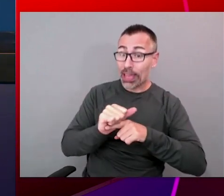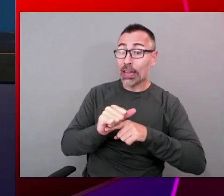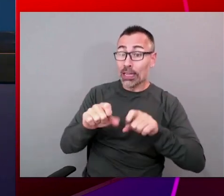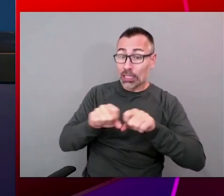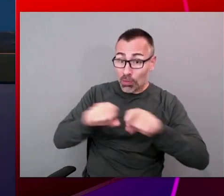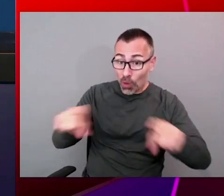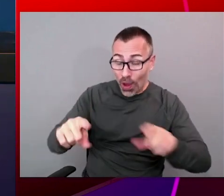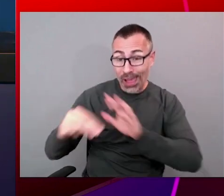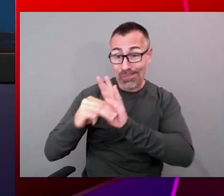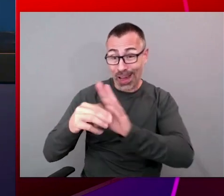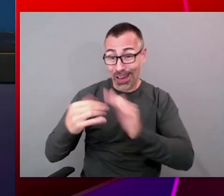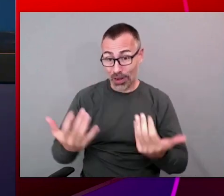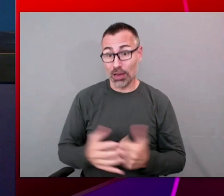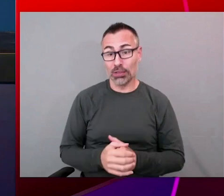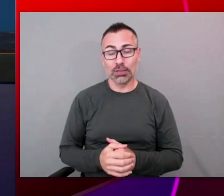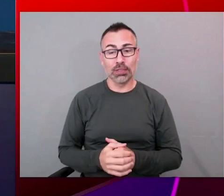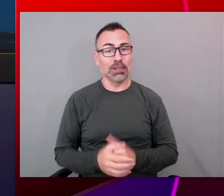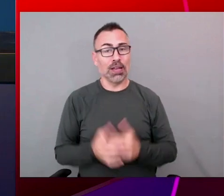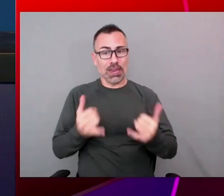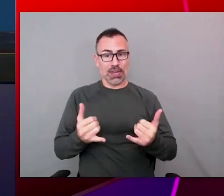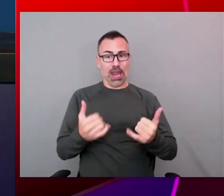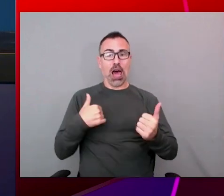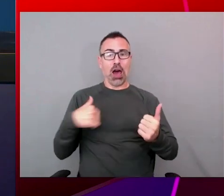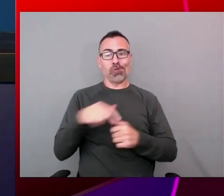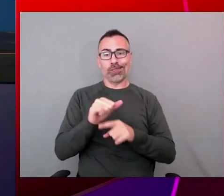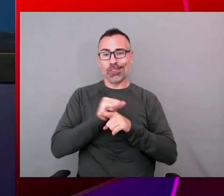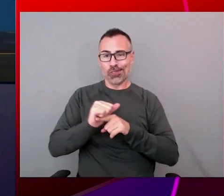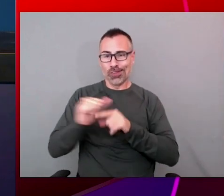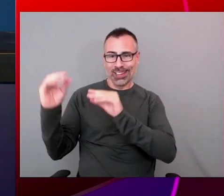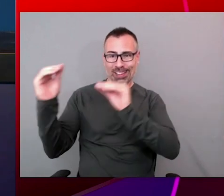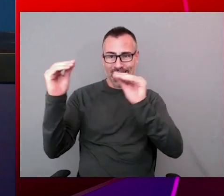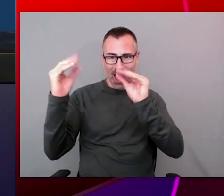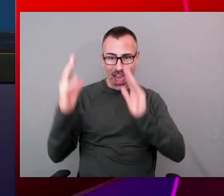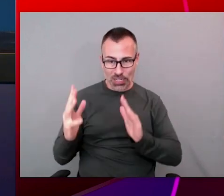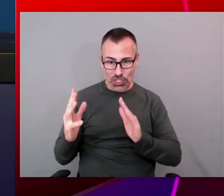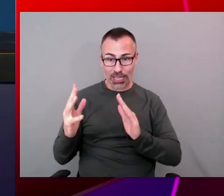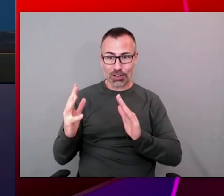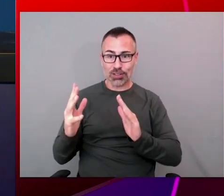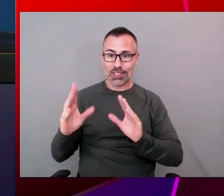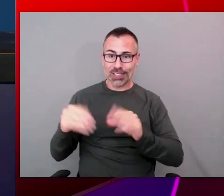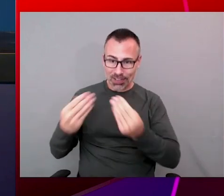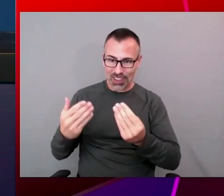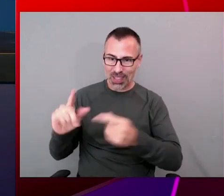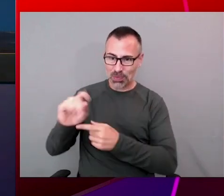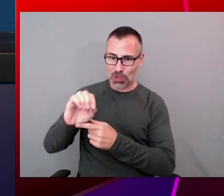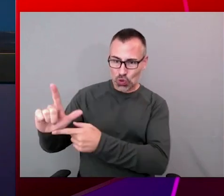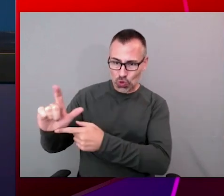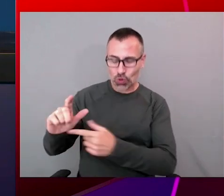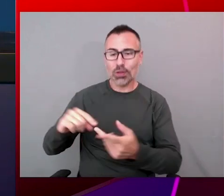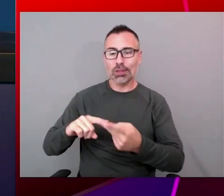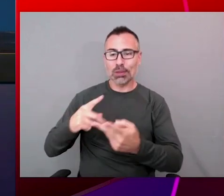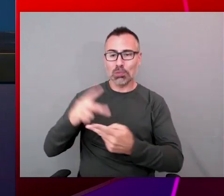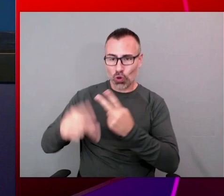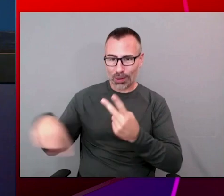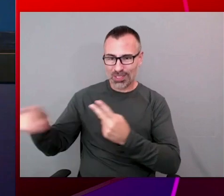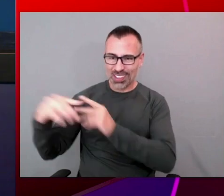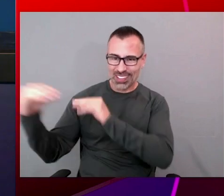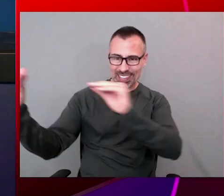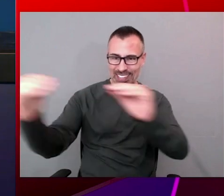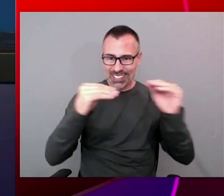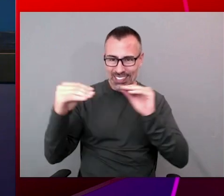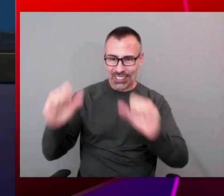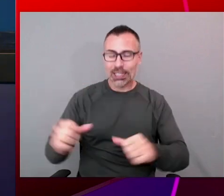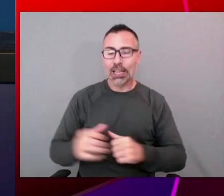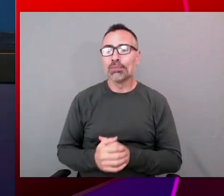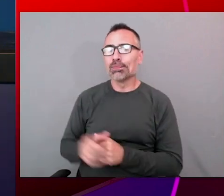train the educators, give them the tools and the programs and go from there. So I really like that. So you talked a lot about diversity. Why